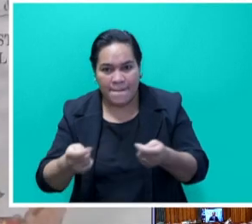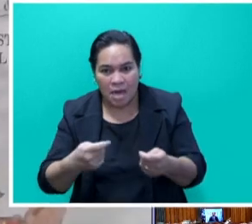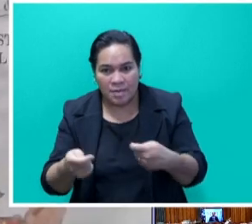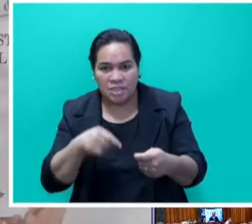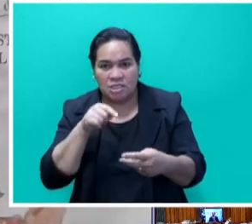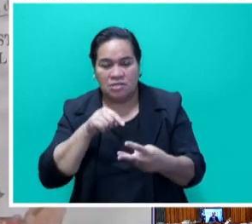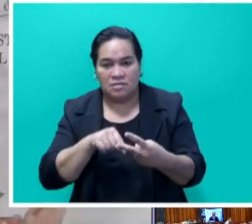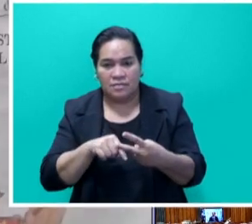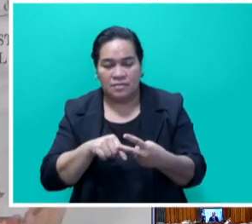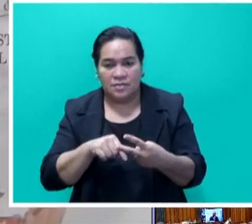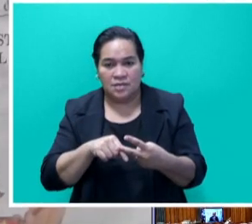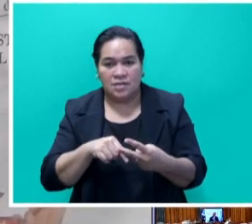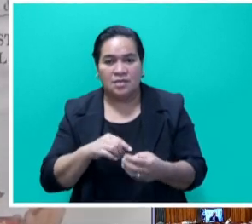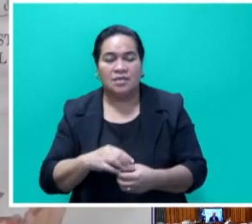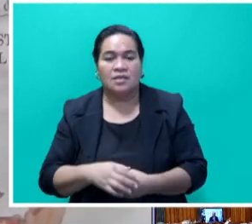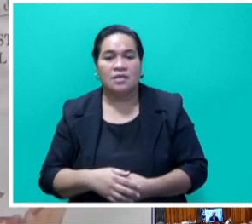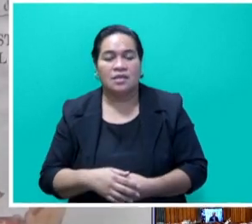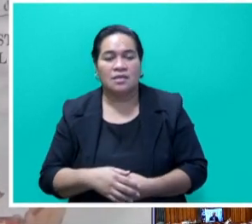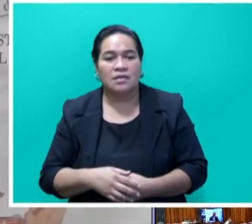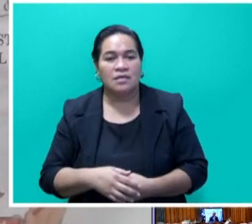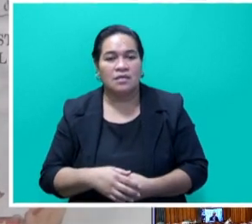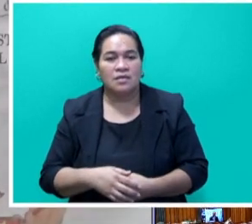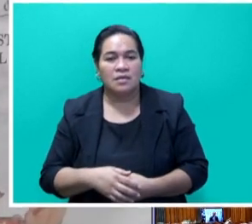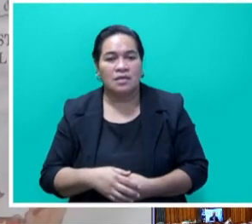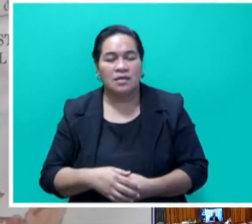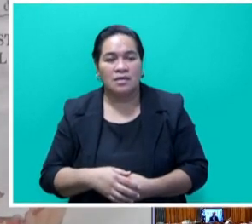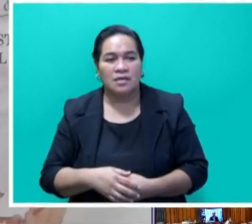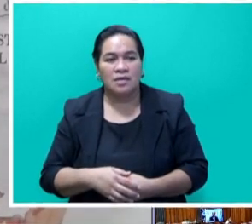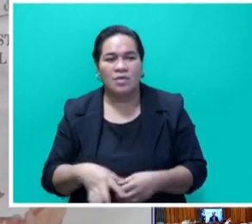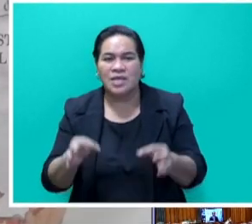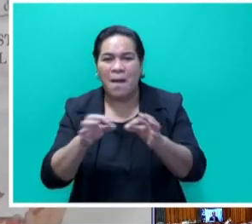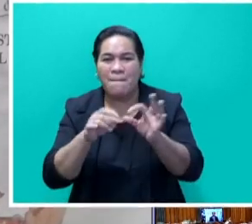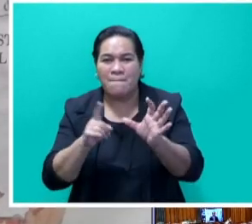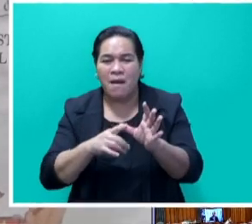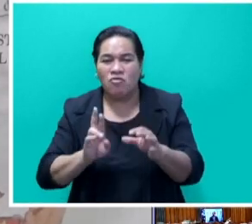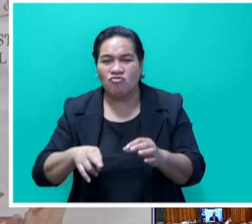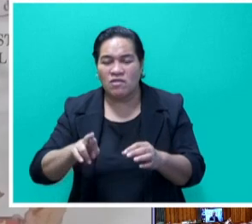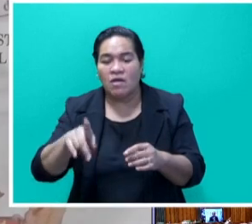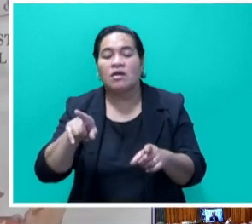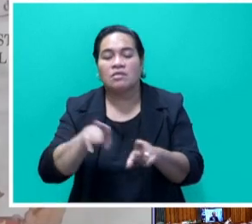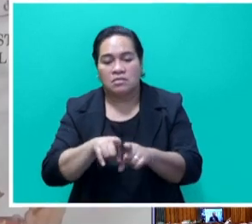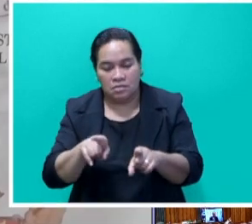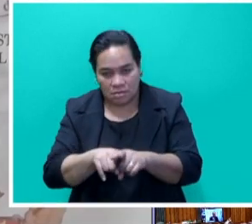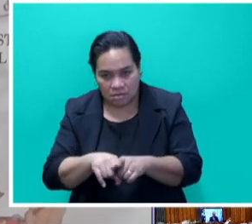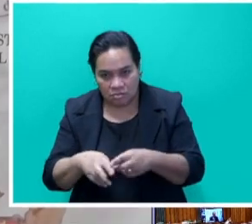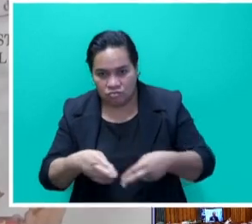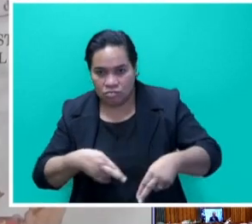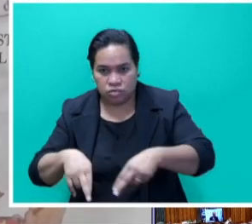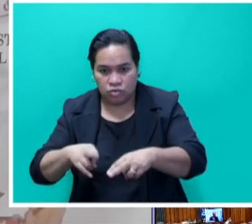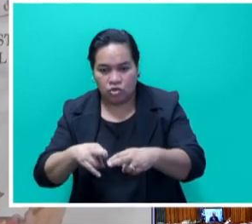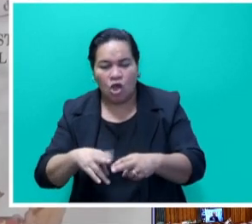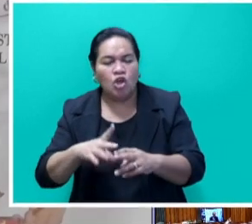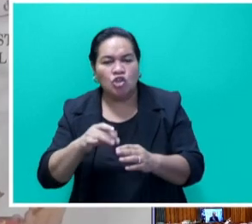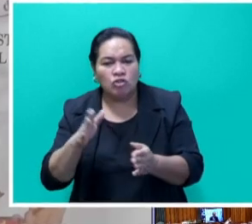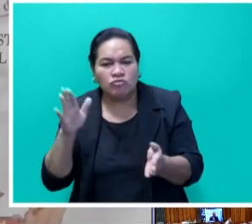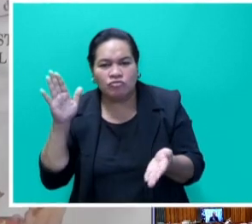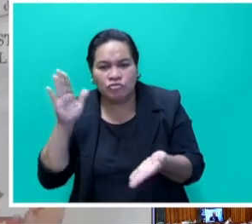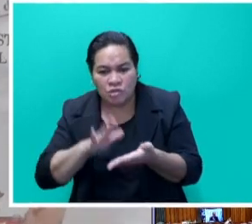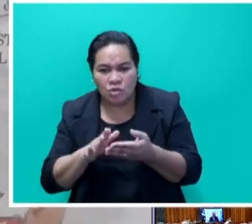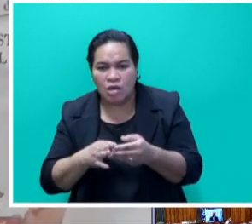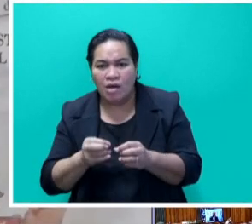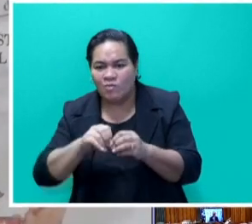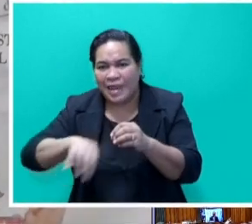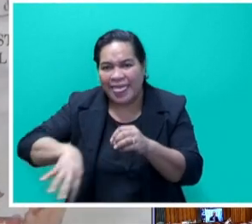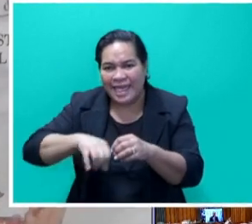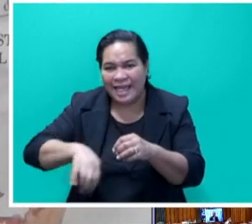pressure-reducing valves and boundary valves. This allocation will enable WEF to reduce leaks to manageable levels